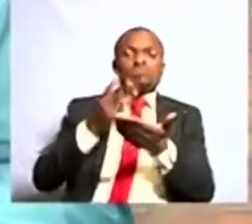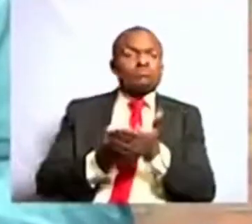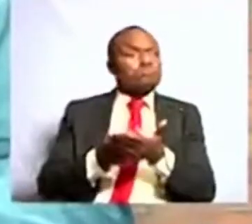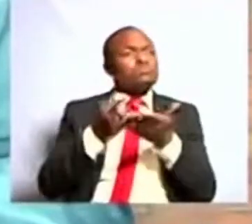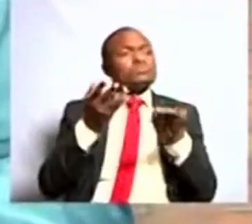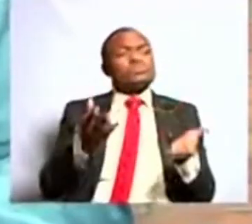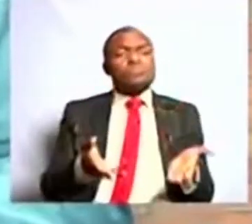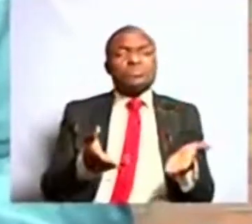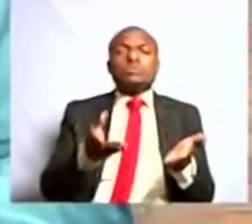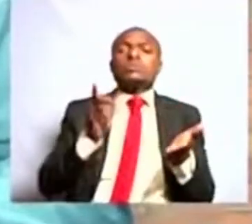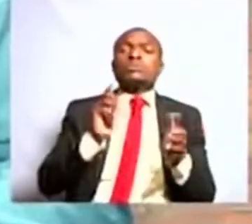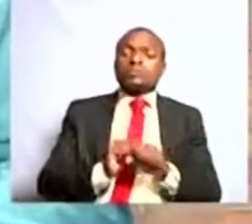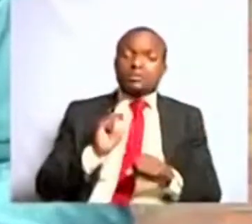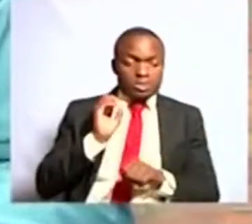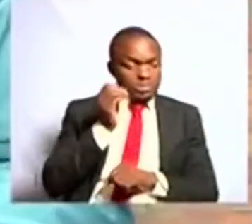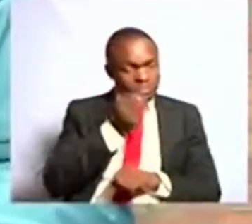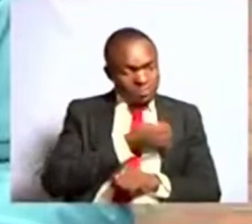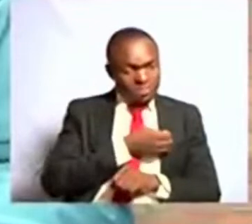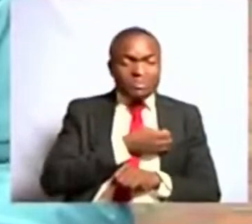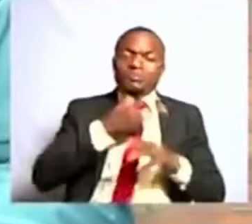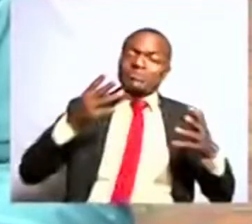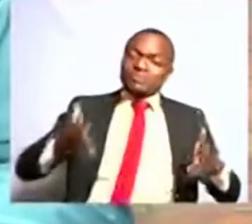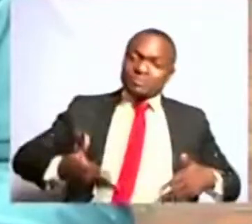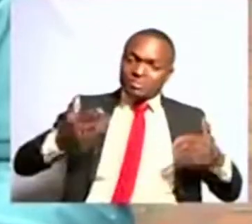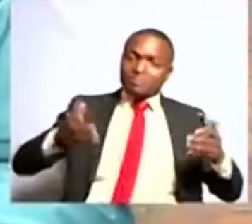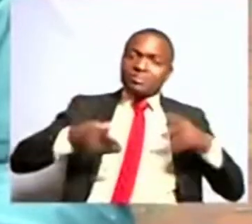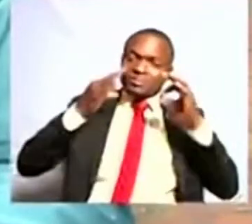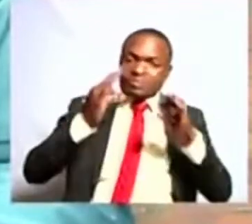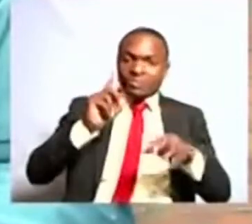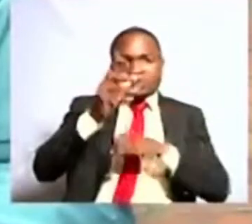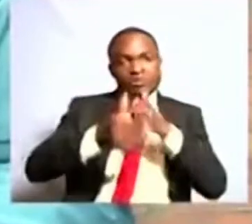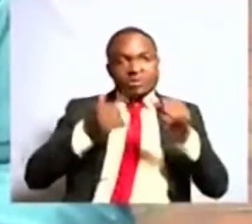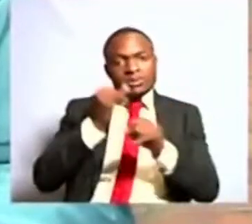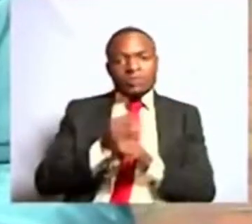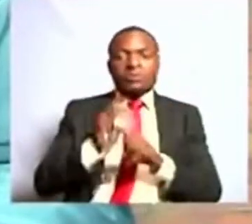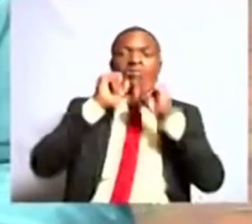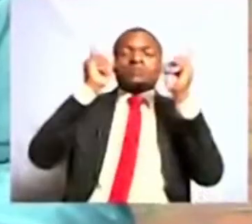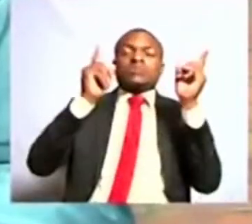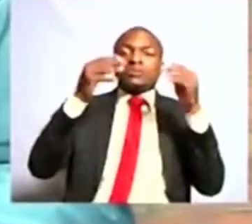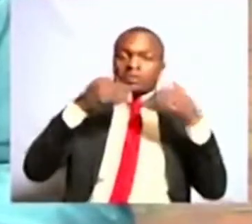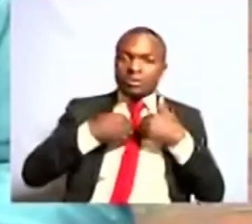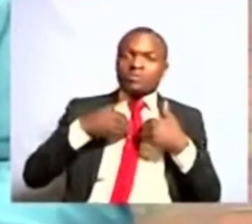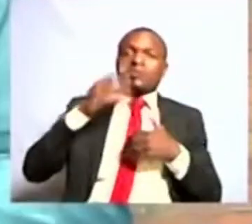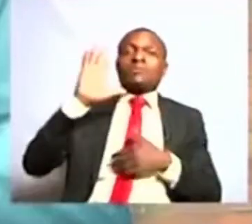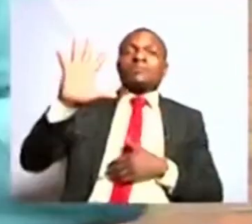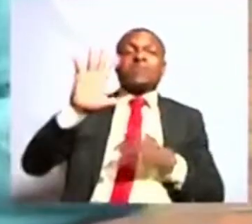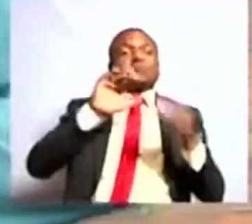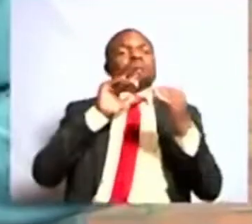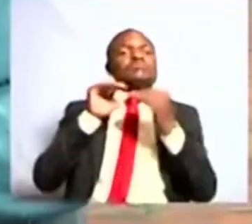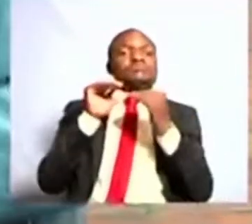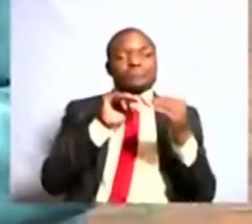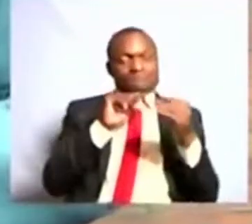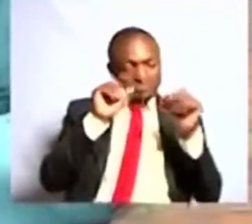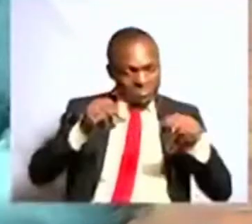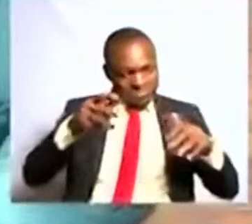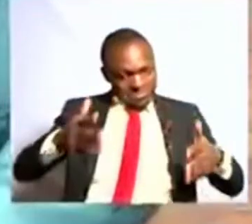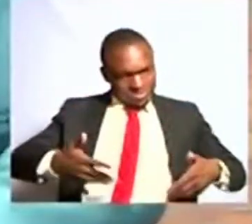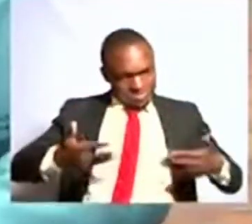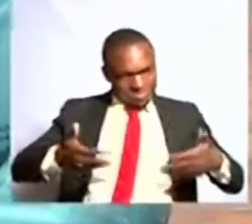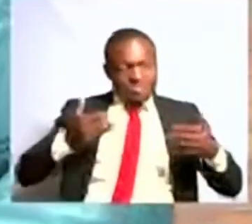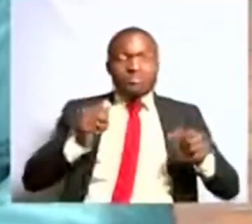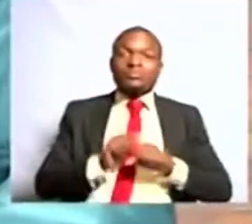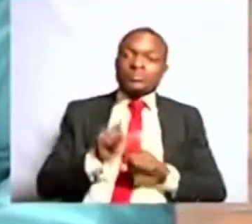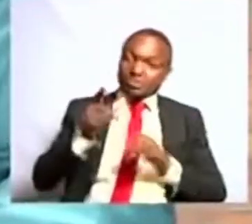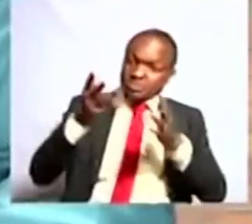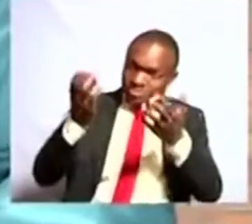here. Ours is, actually we'll be very happy if one year we wake up only have 5 queries, we'll be very happy. So